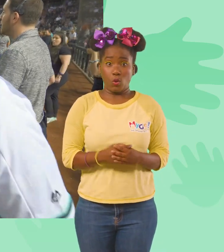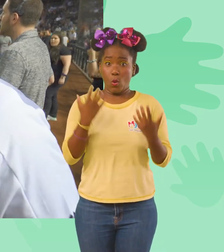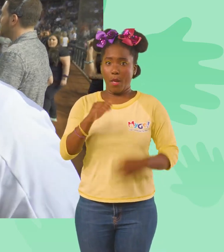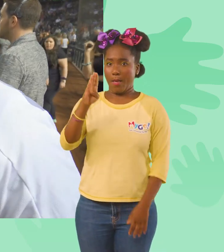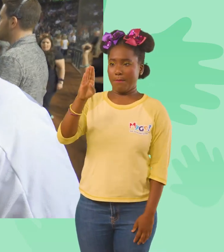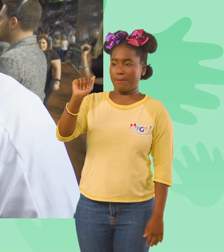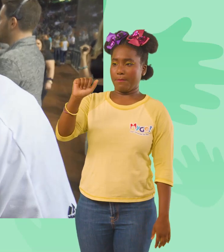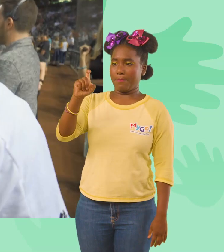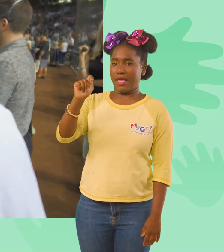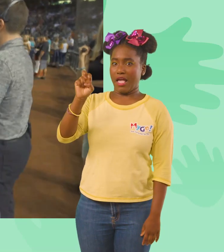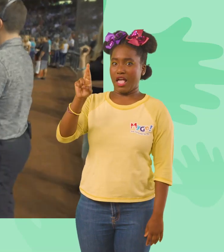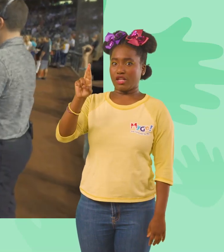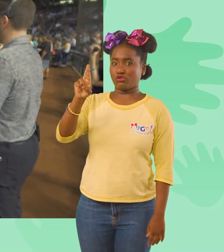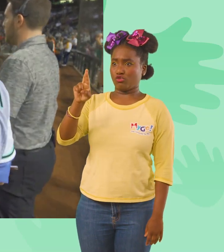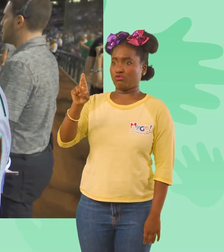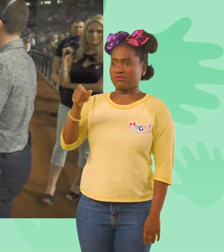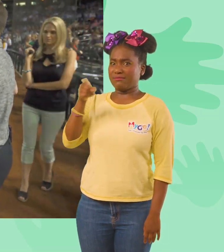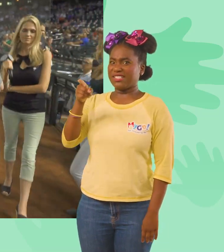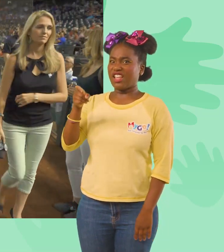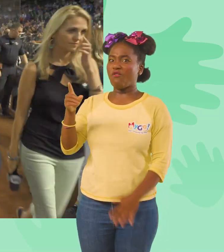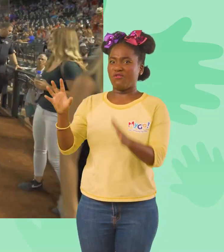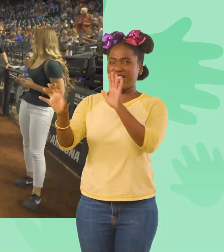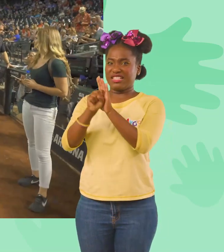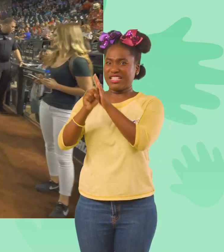Ooh, Baxter's gonna catch the ball.